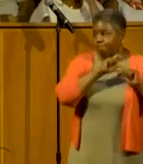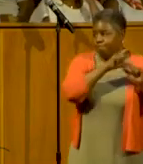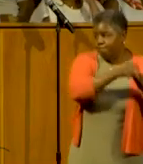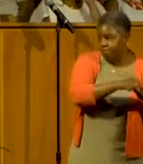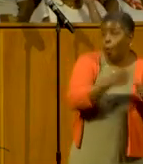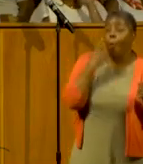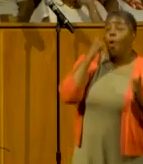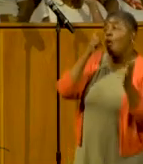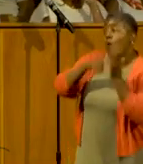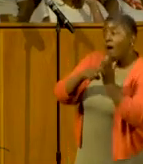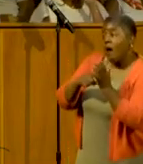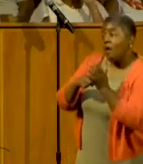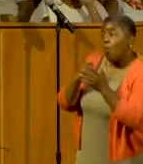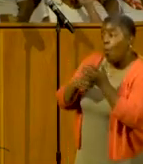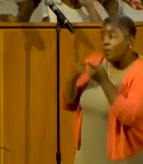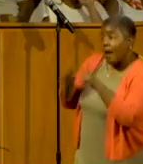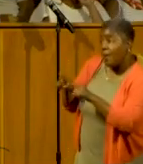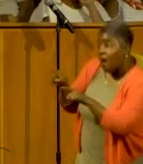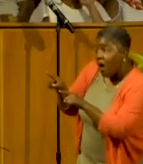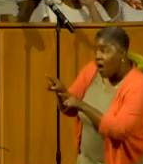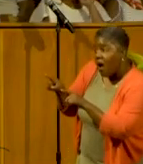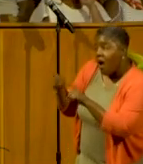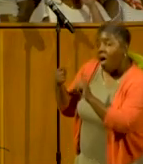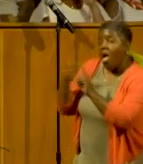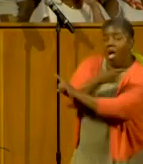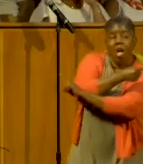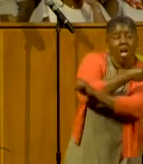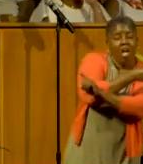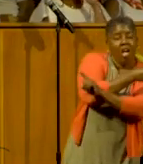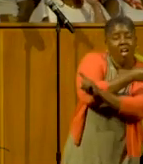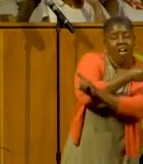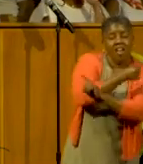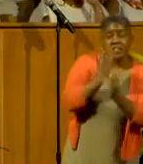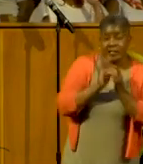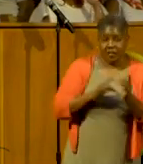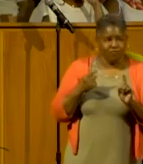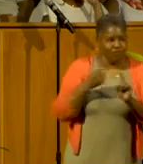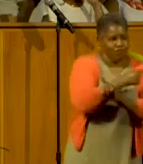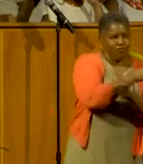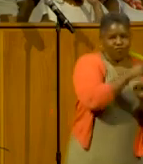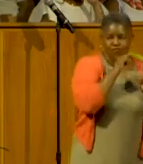When he recognizes the direction they were going, and he detours his direction.